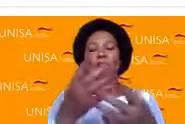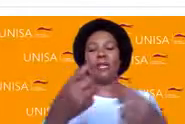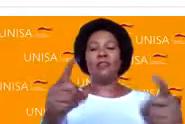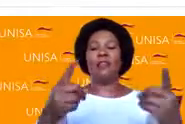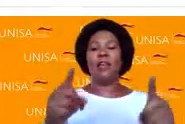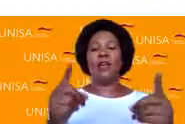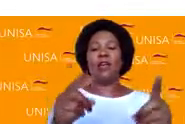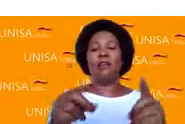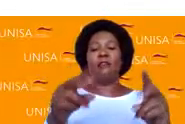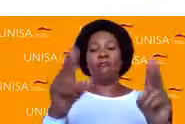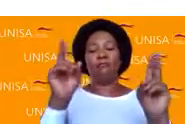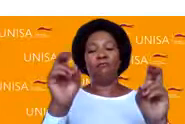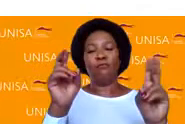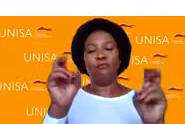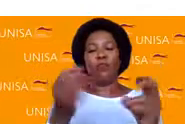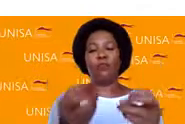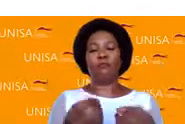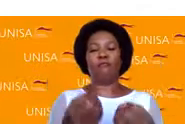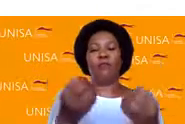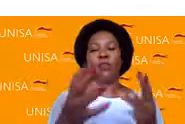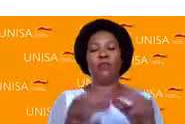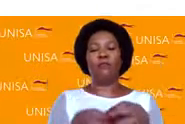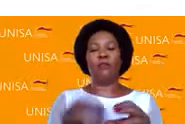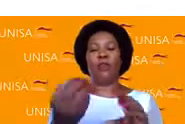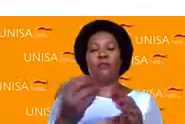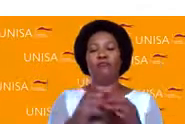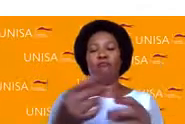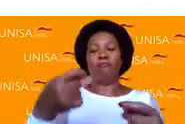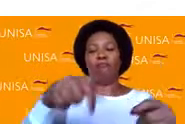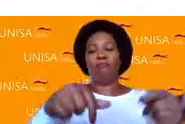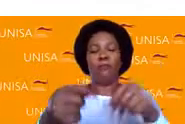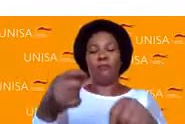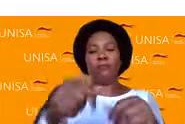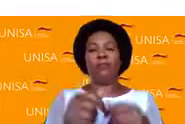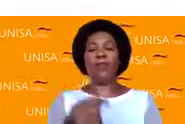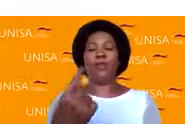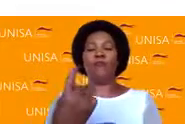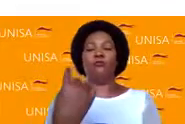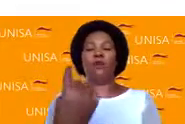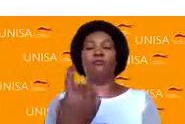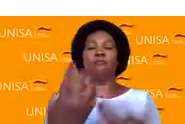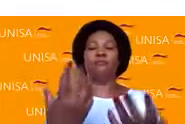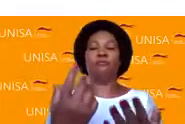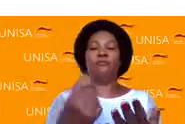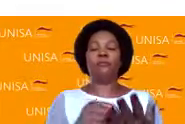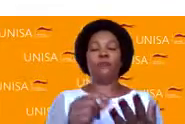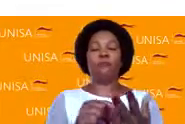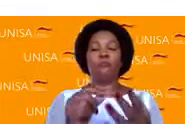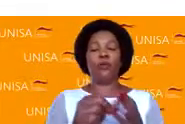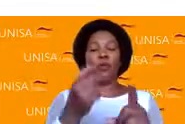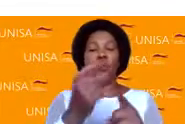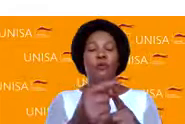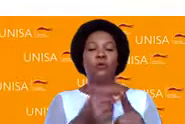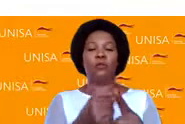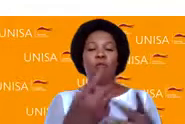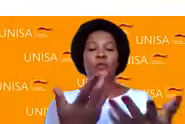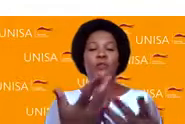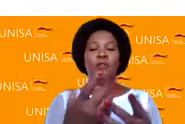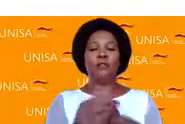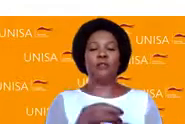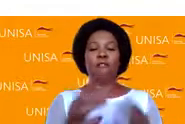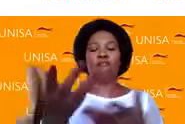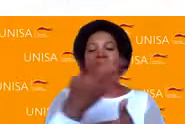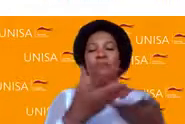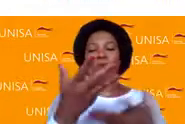give inputs. So, for instance, in this one, you'll have to write, for instance, 350 words to describe a